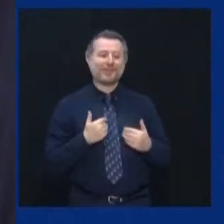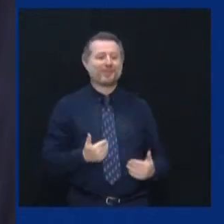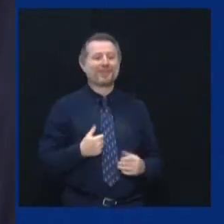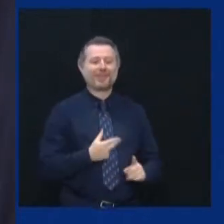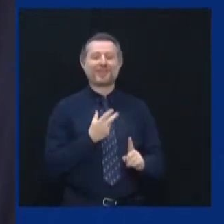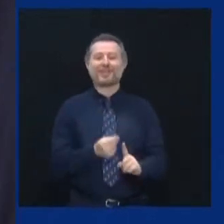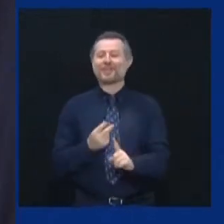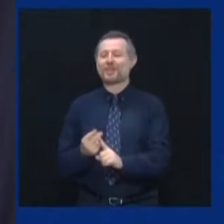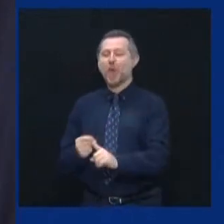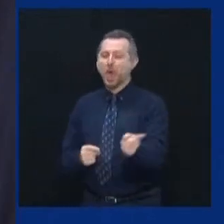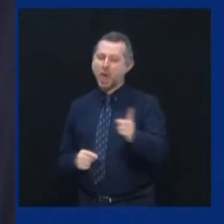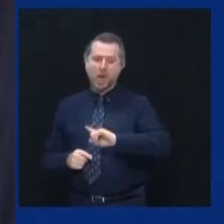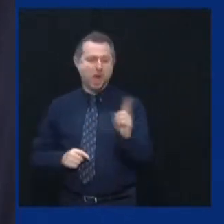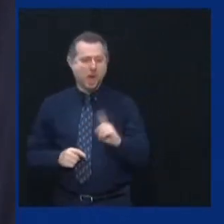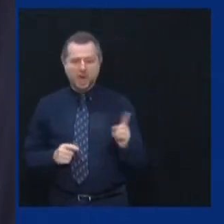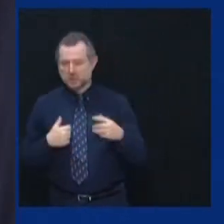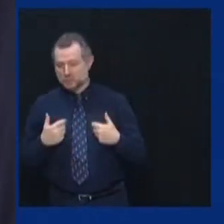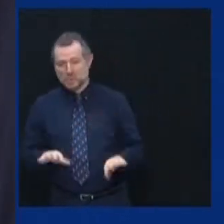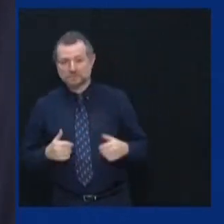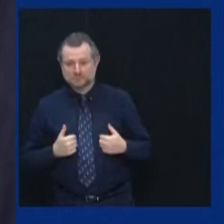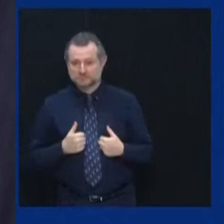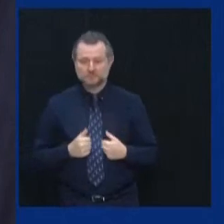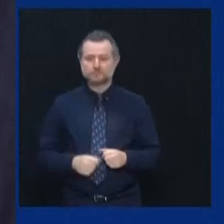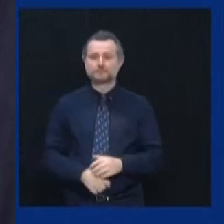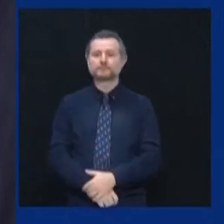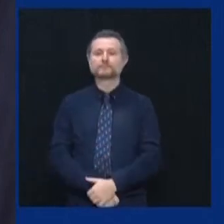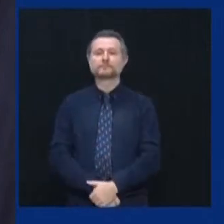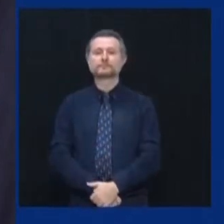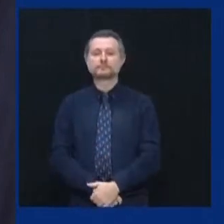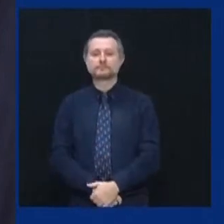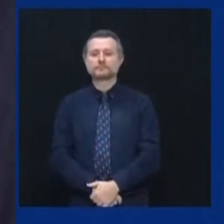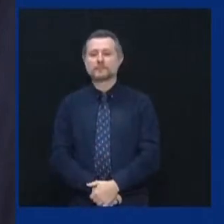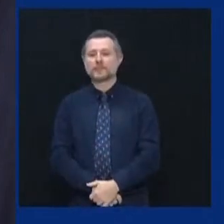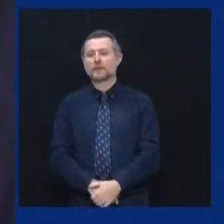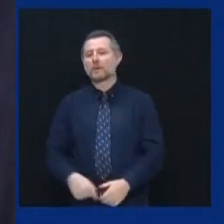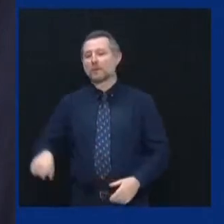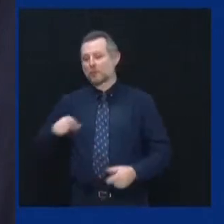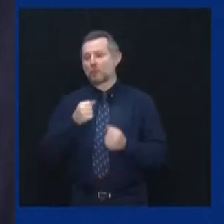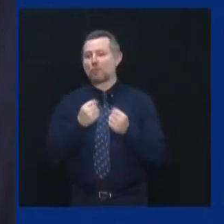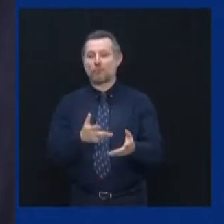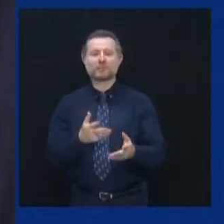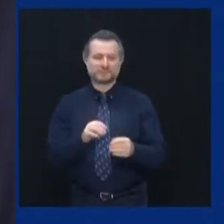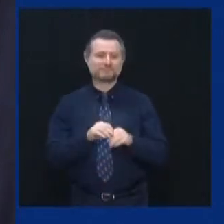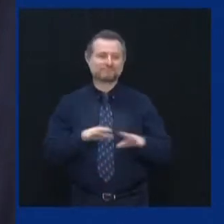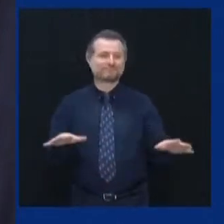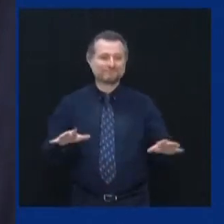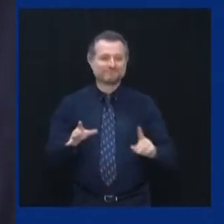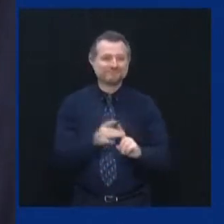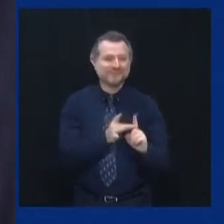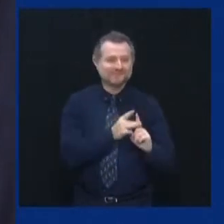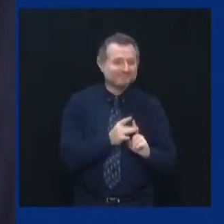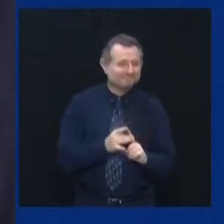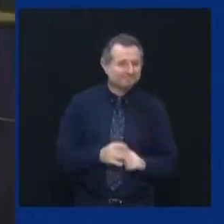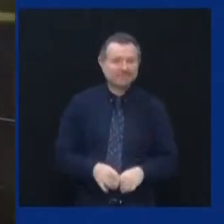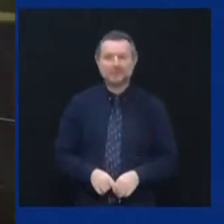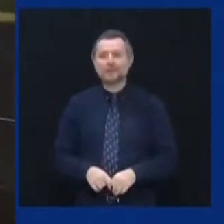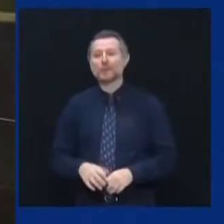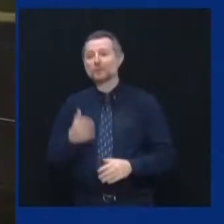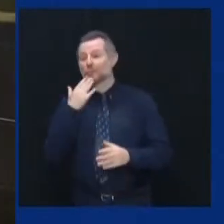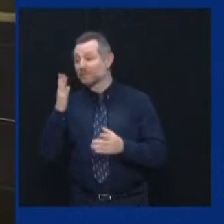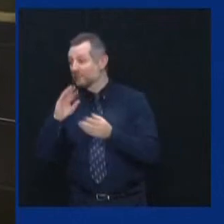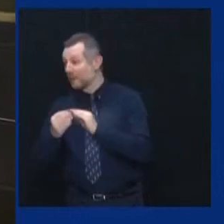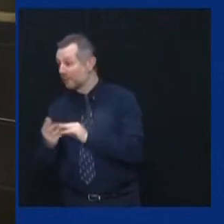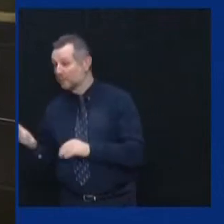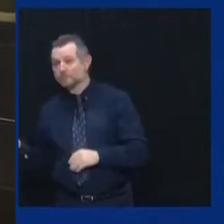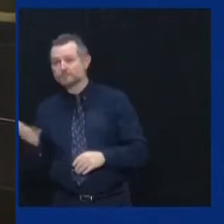workers giving out viruses. We don't want them coming in contact with the people. Do you have the number?